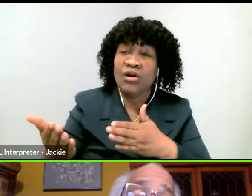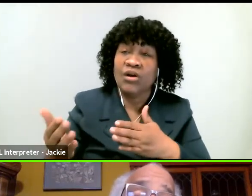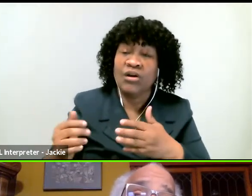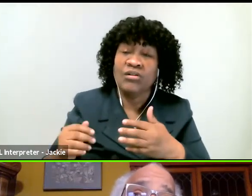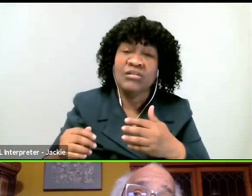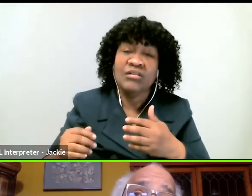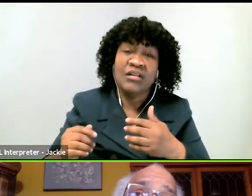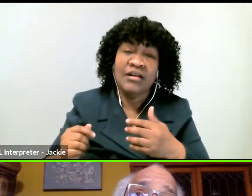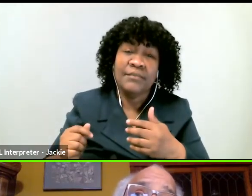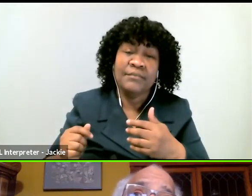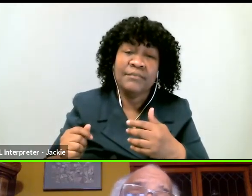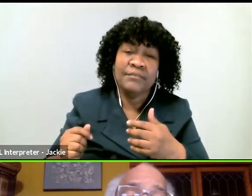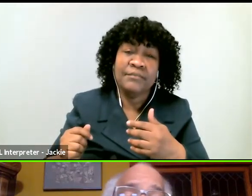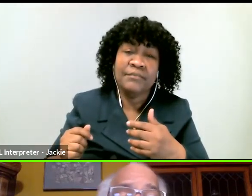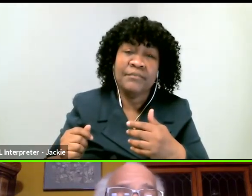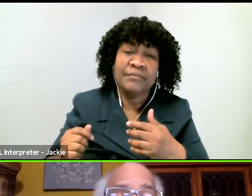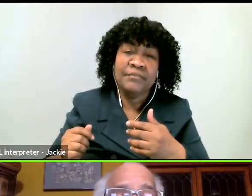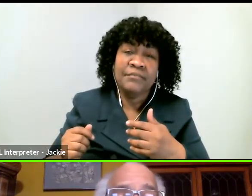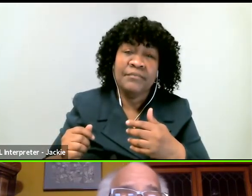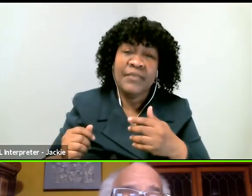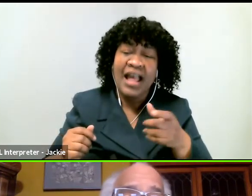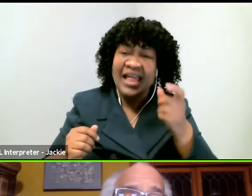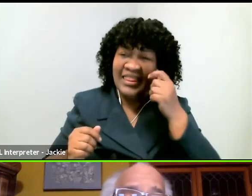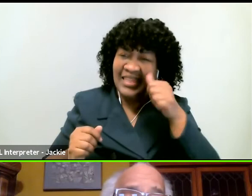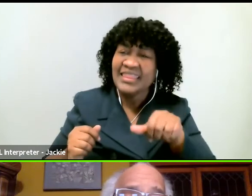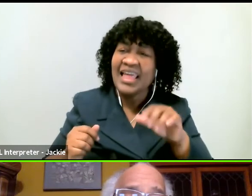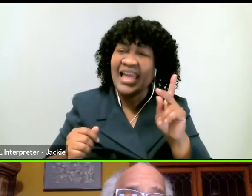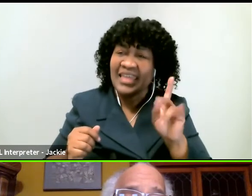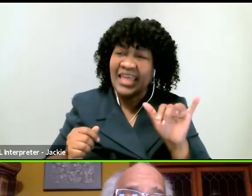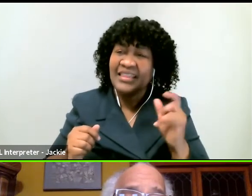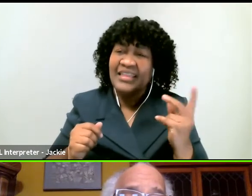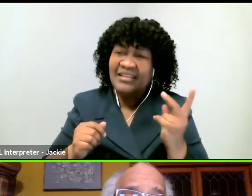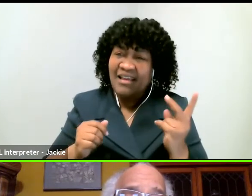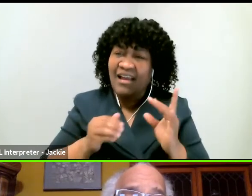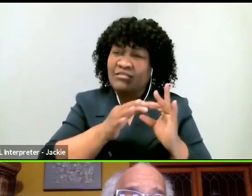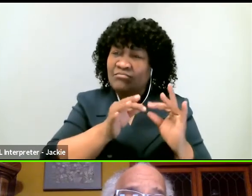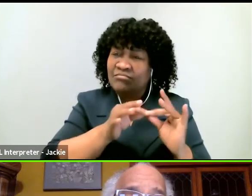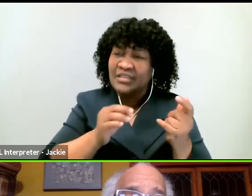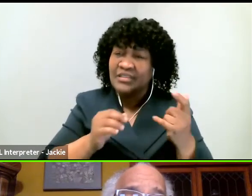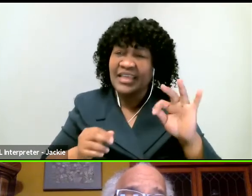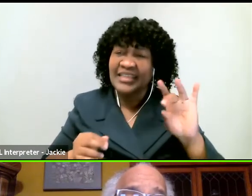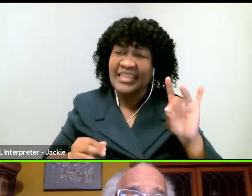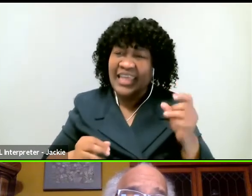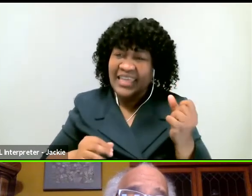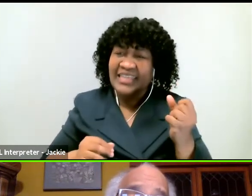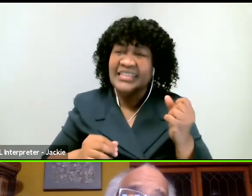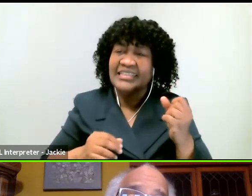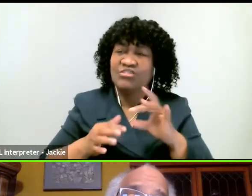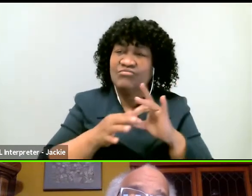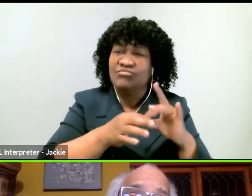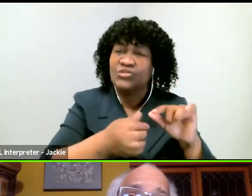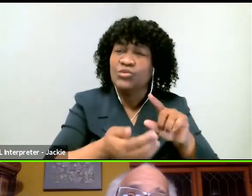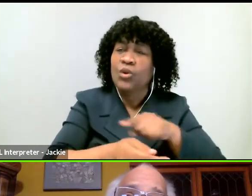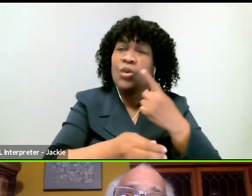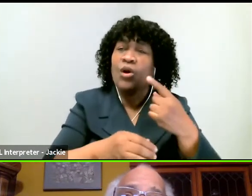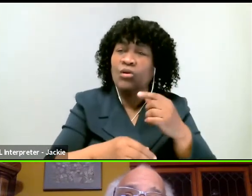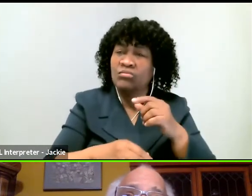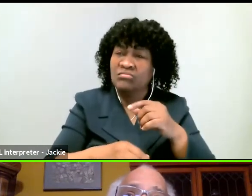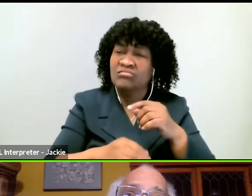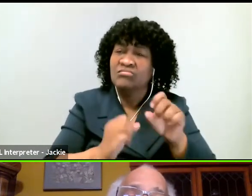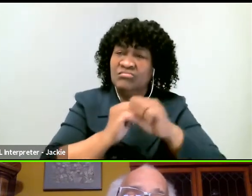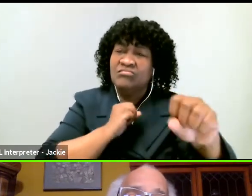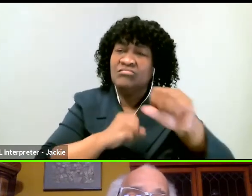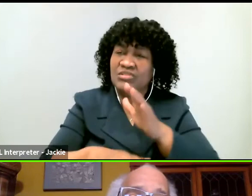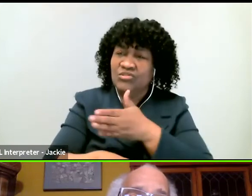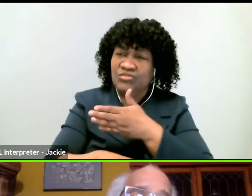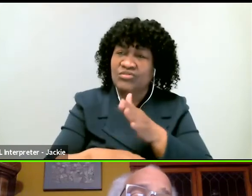from a correspondence that Kelly and I had in the 1980s. The long song. So,